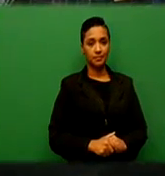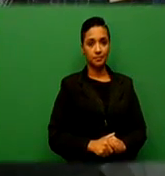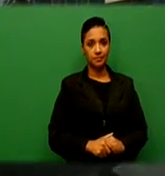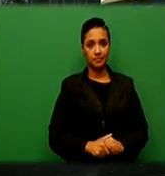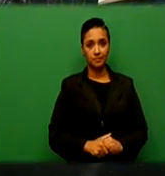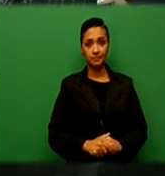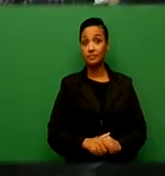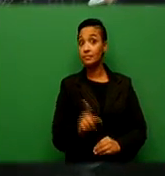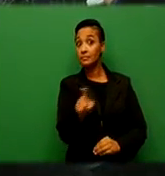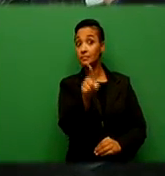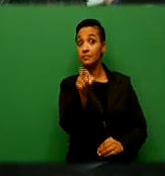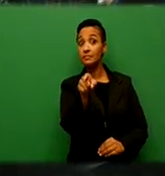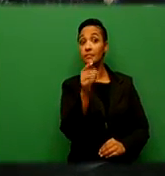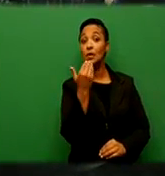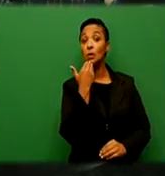Miriam?